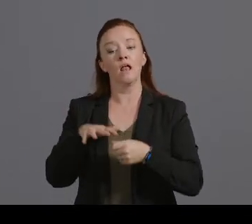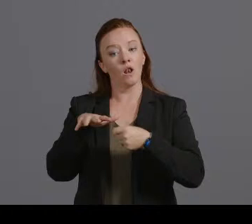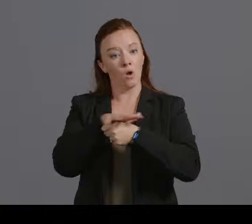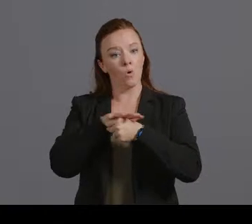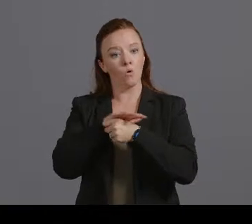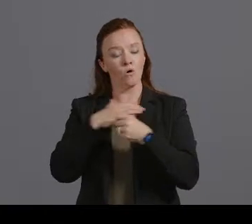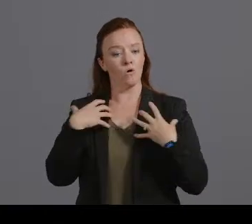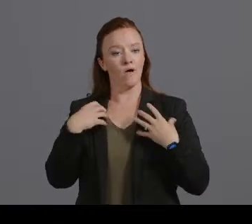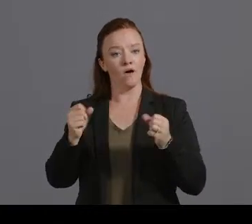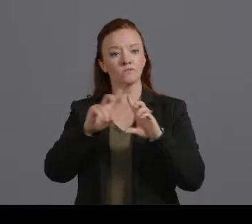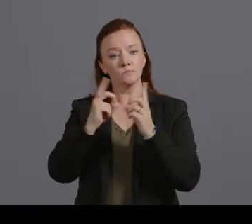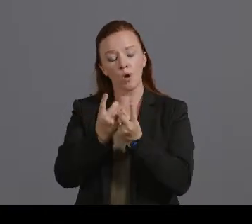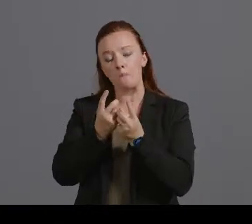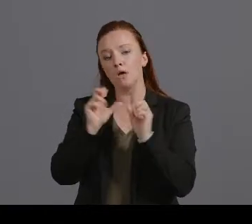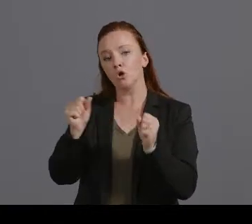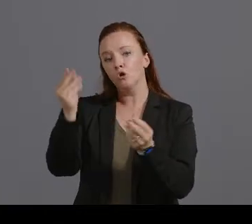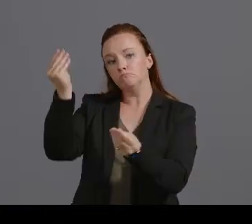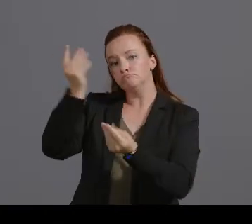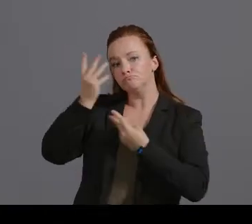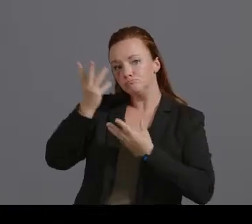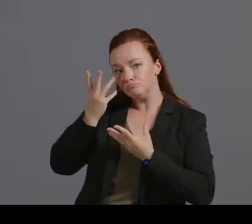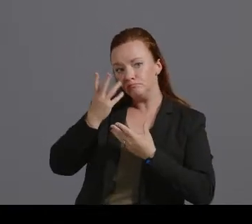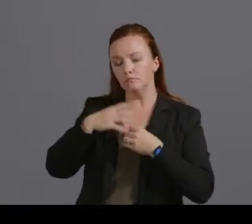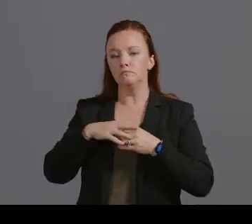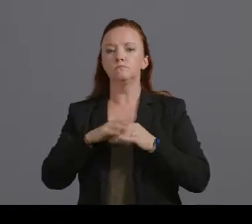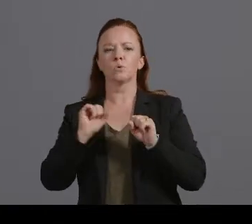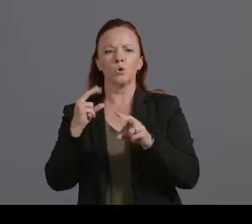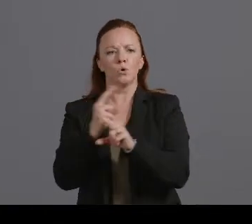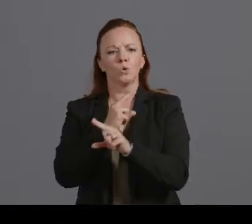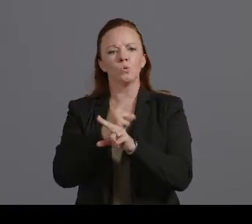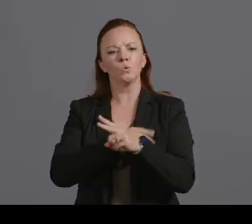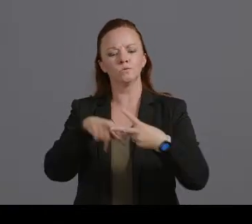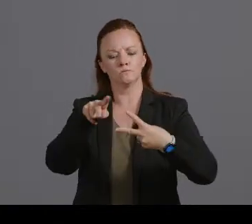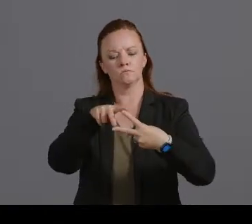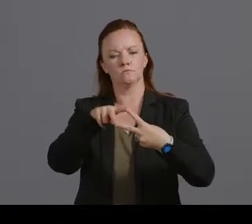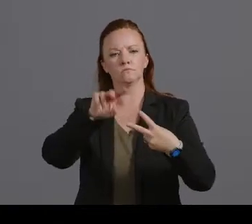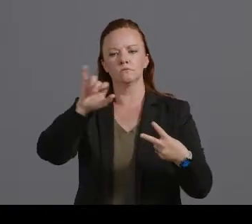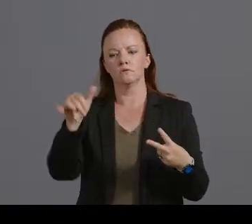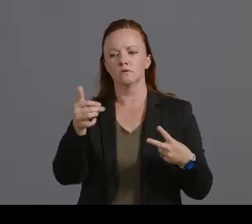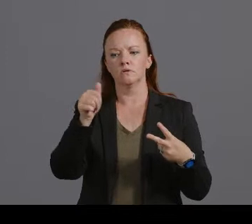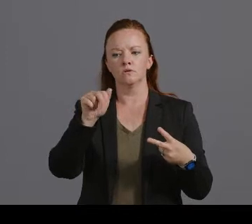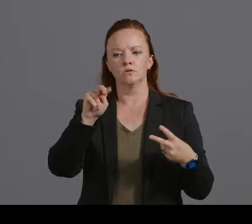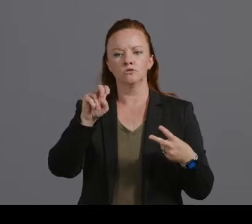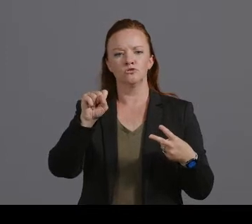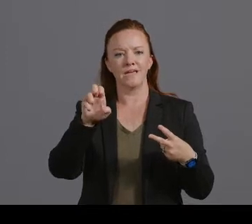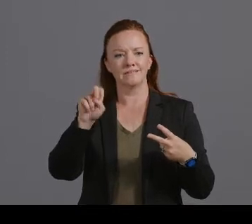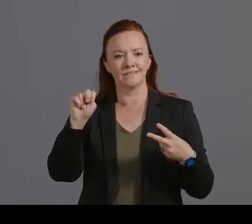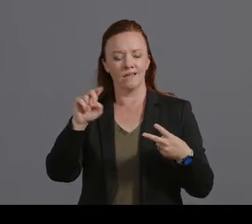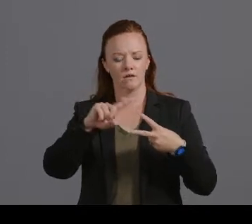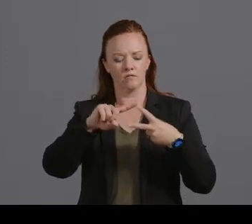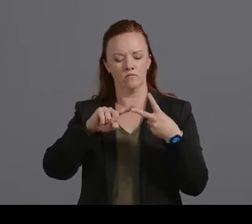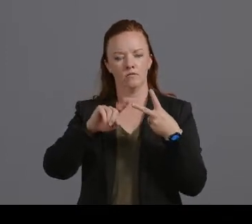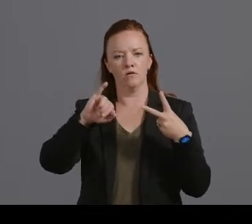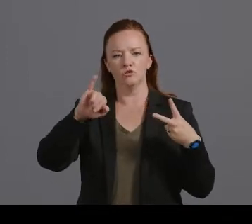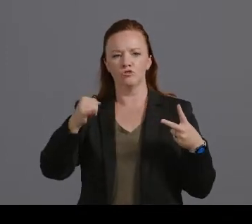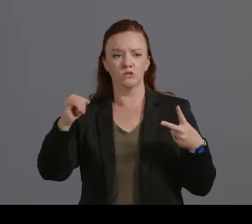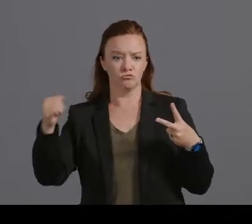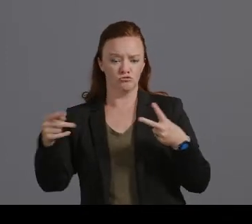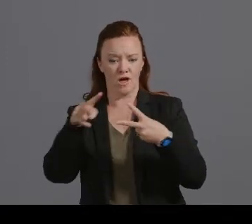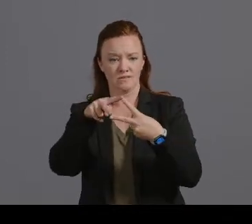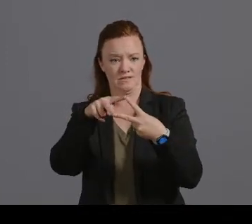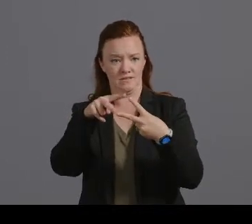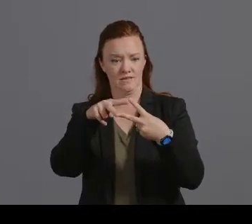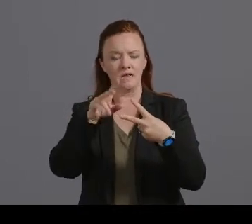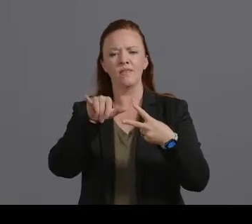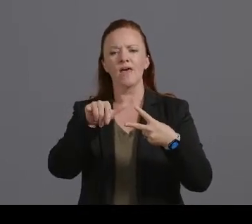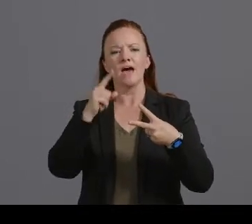departments, utilizing the Janssen or the Johnson & Johnson vaccine for our younger, healthier essential workers to protect them